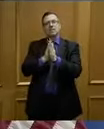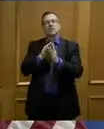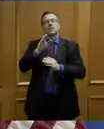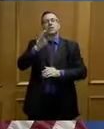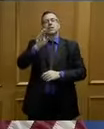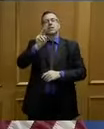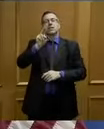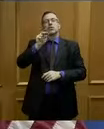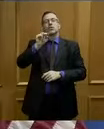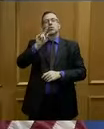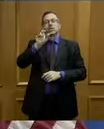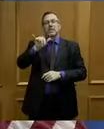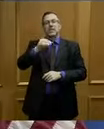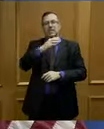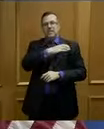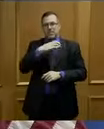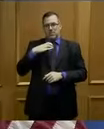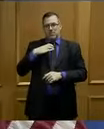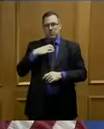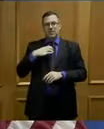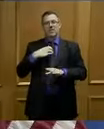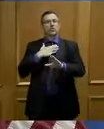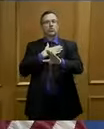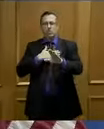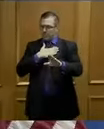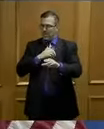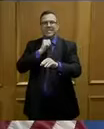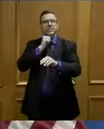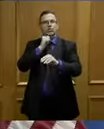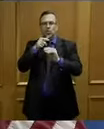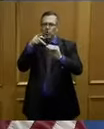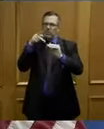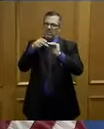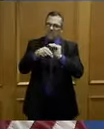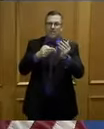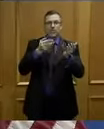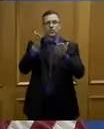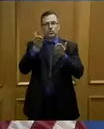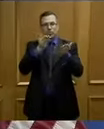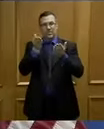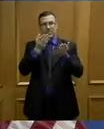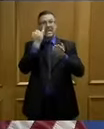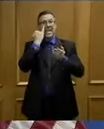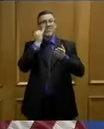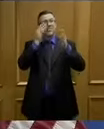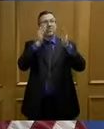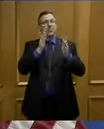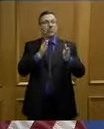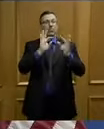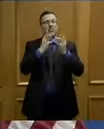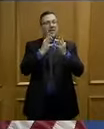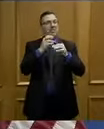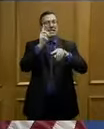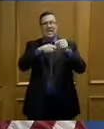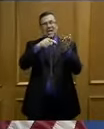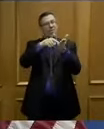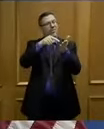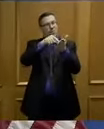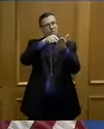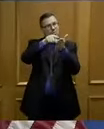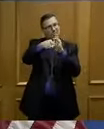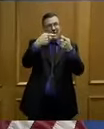prohibit utilities from disconnecting service for non-payment during the state of emergency. So